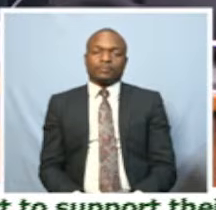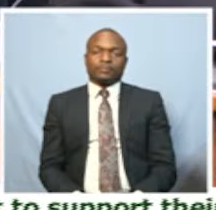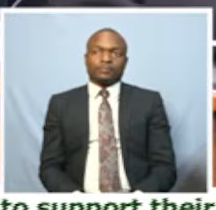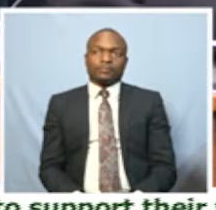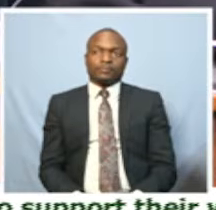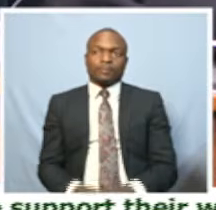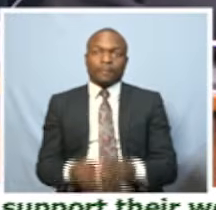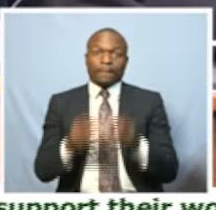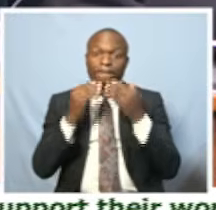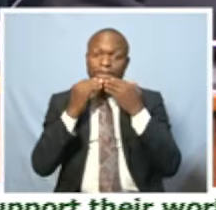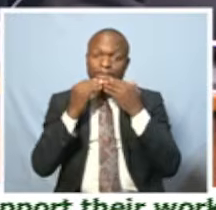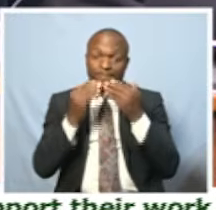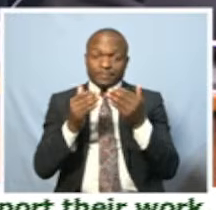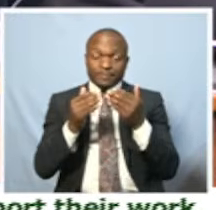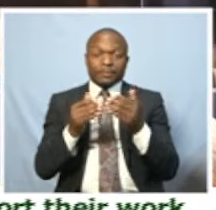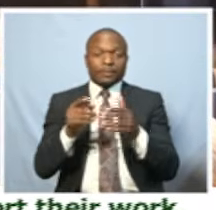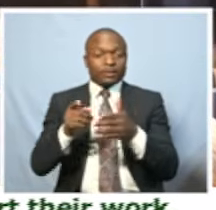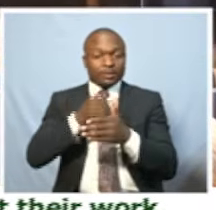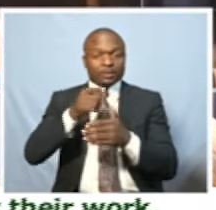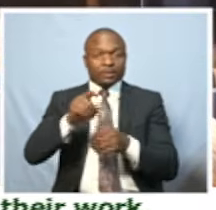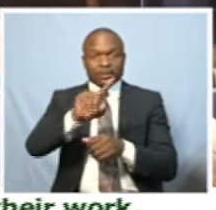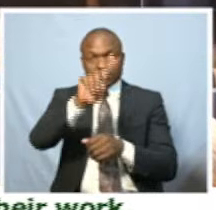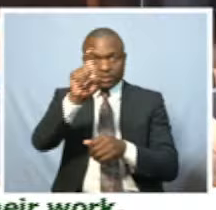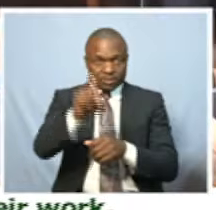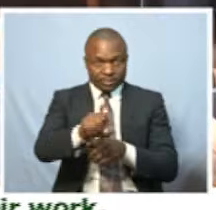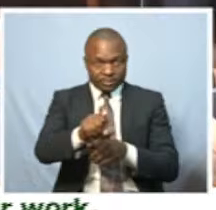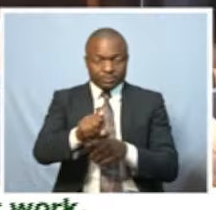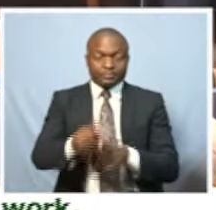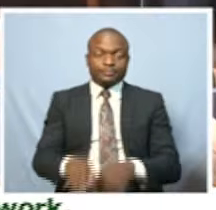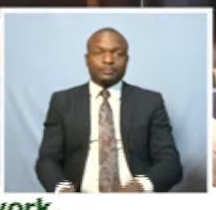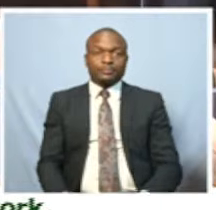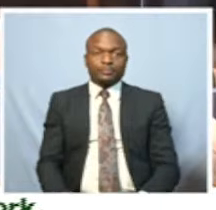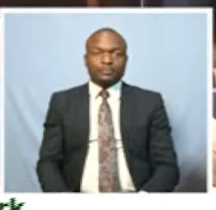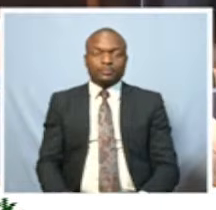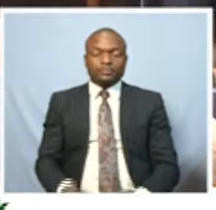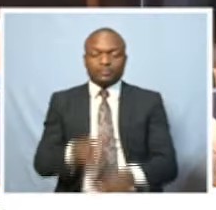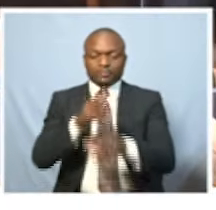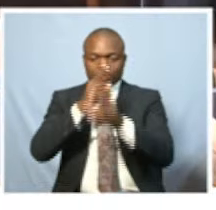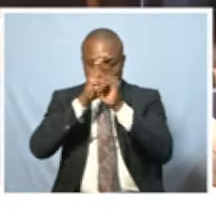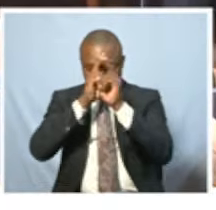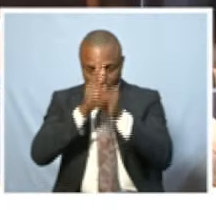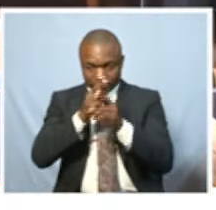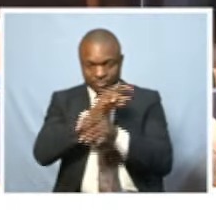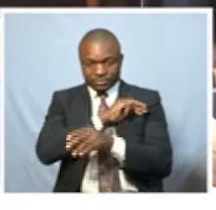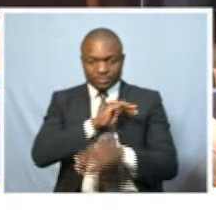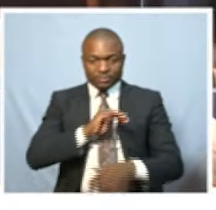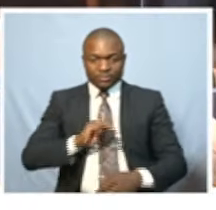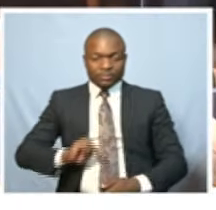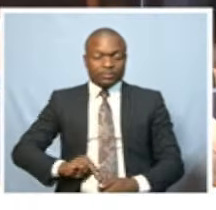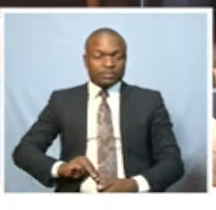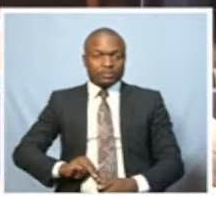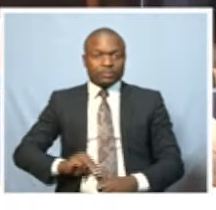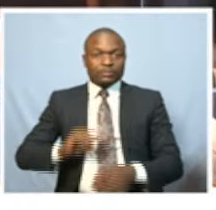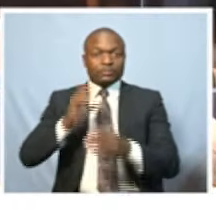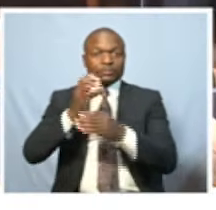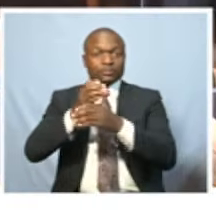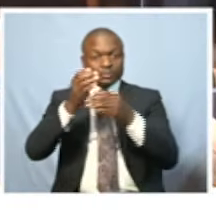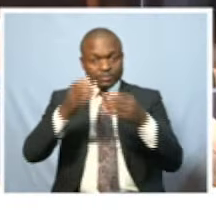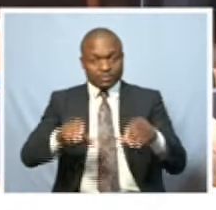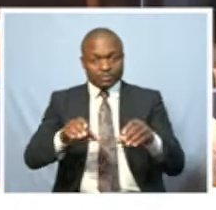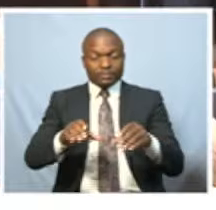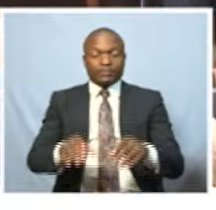Okay, thank you. Next question. The honorable member for